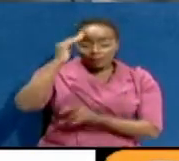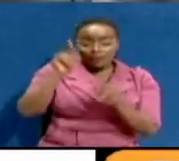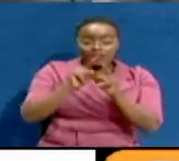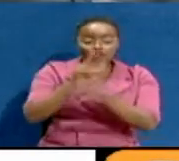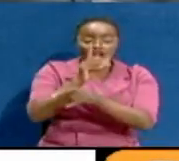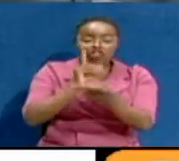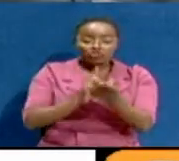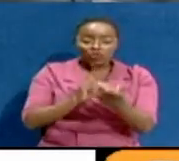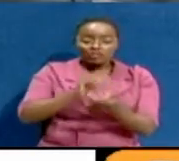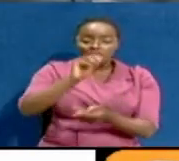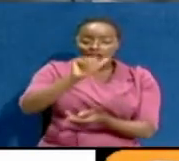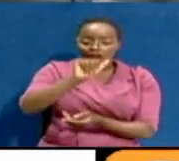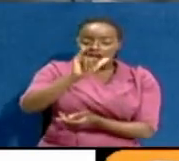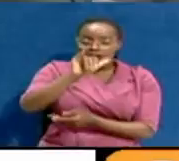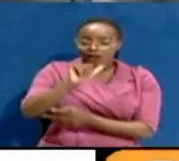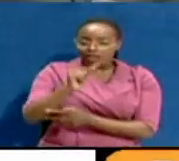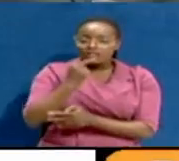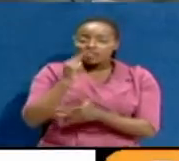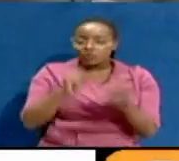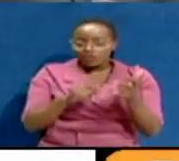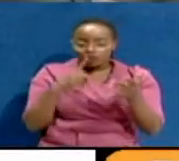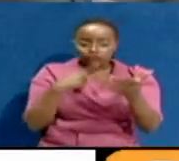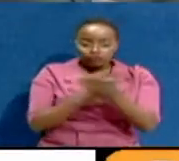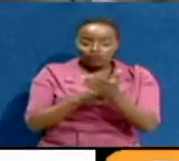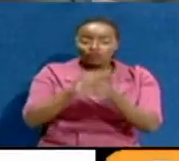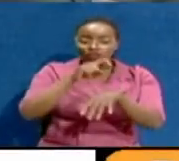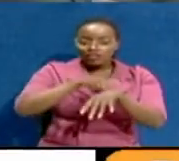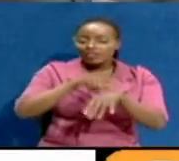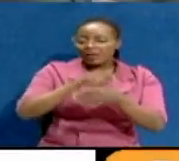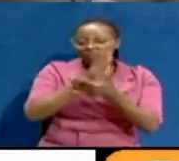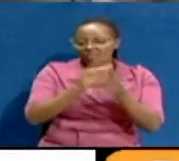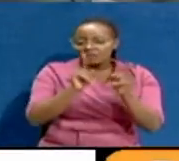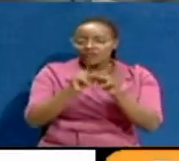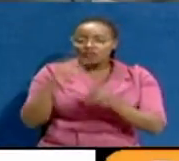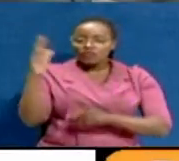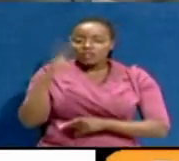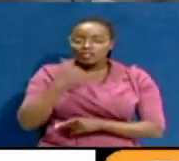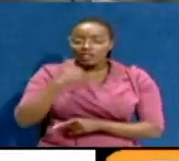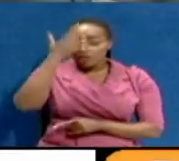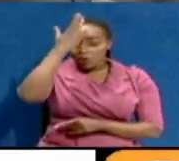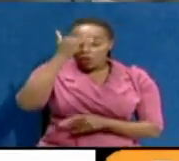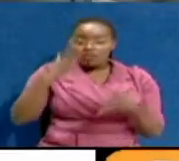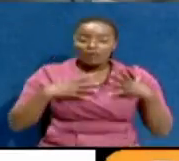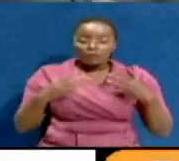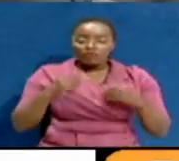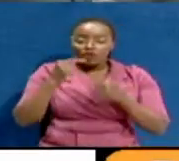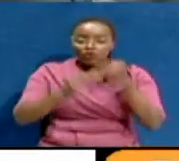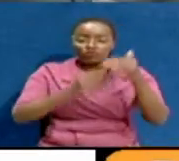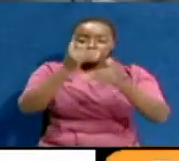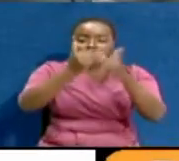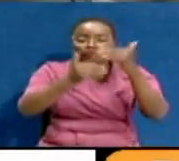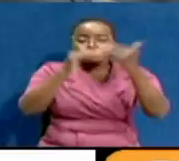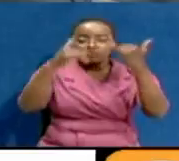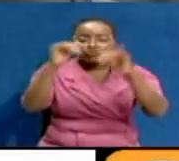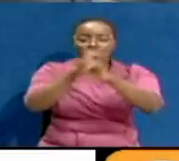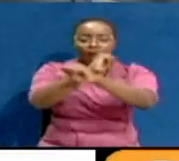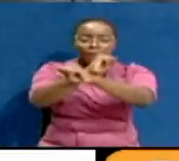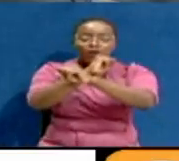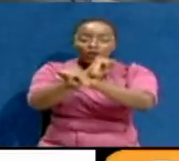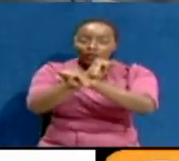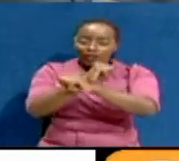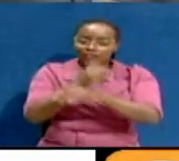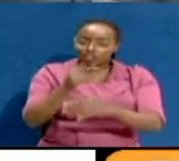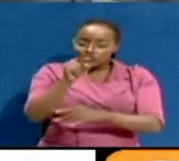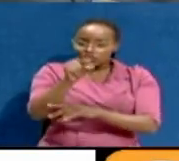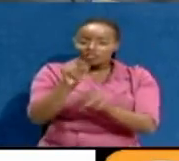Dr. Aya said, even after the vaccination, for some time you're still at risk because your immune system is still building up to be able to prevent.